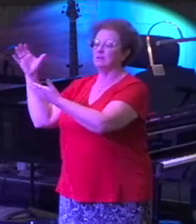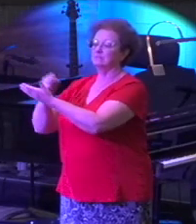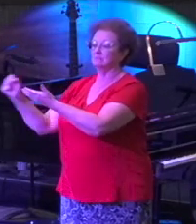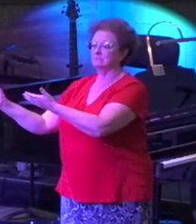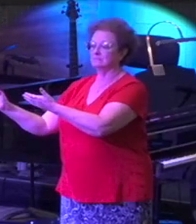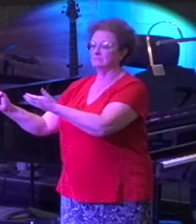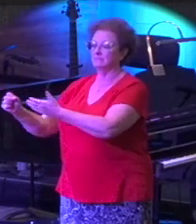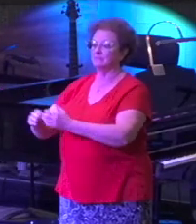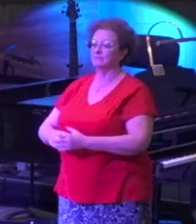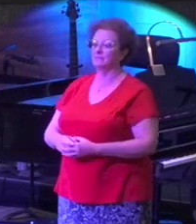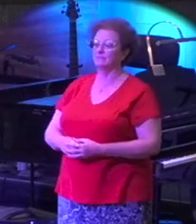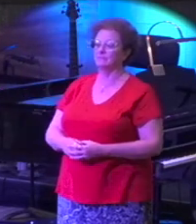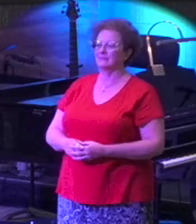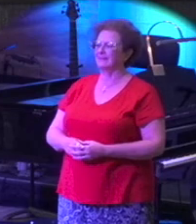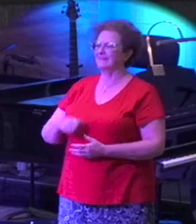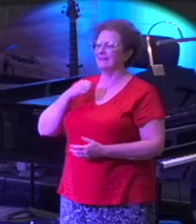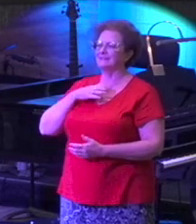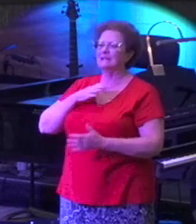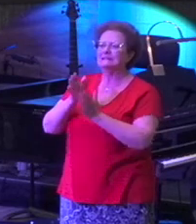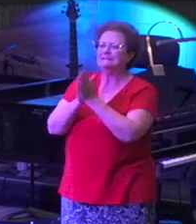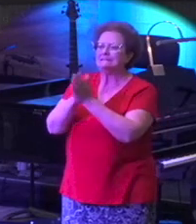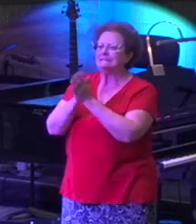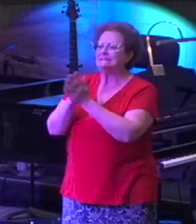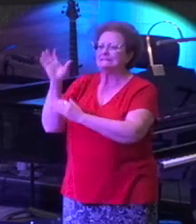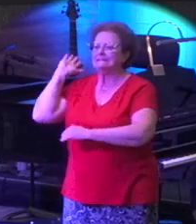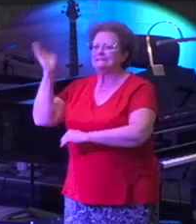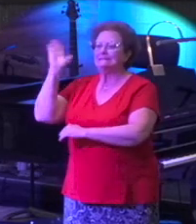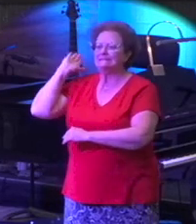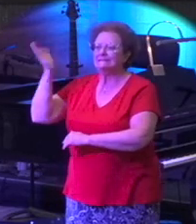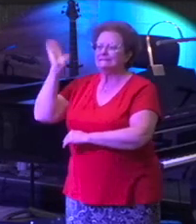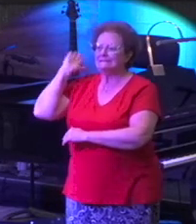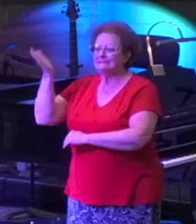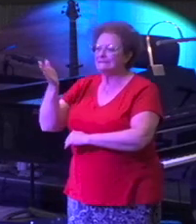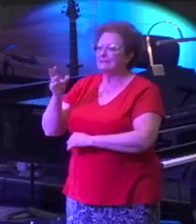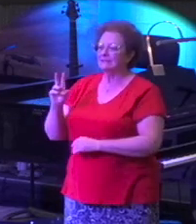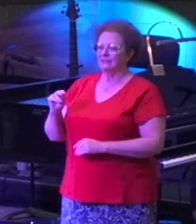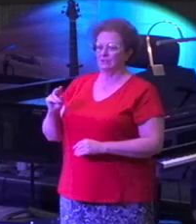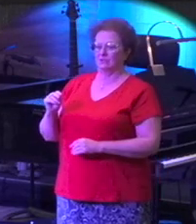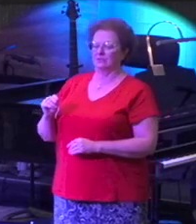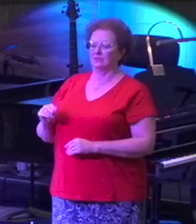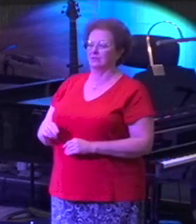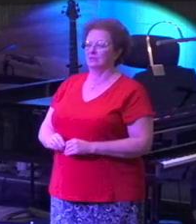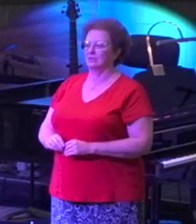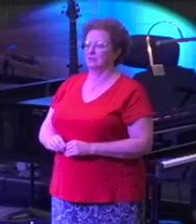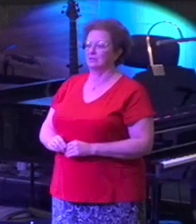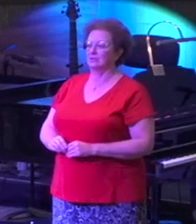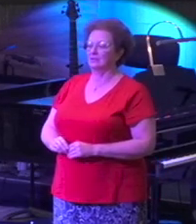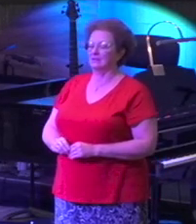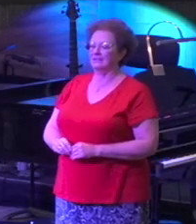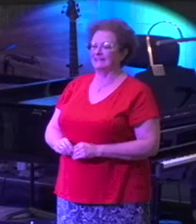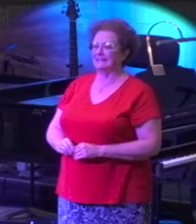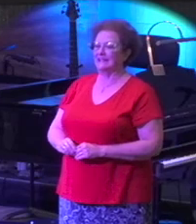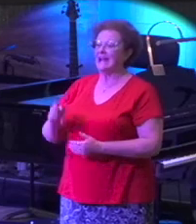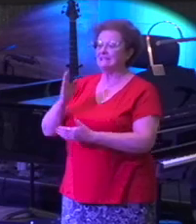not the passionate preaching of somebody all in and convincing people to repent. Some people wish that my sermons were only 8